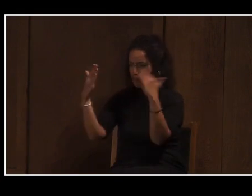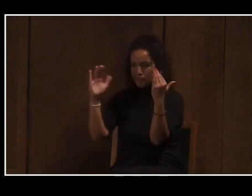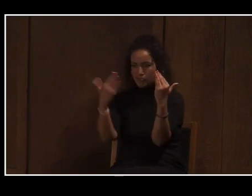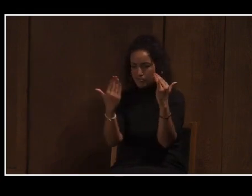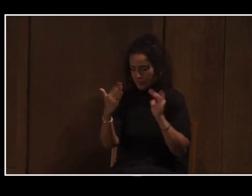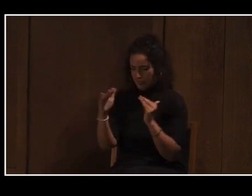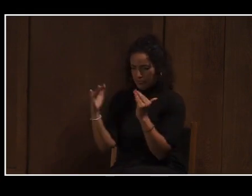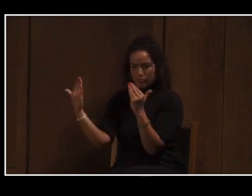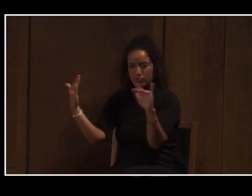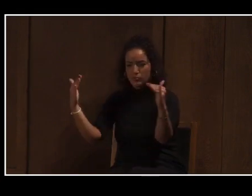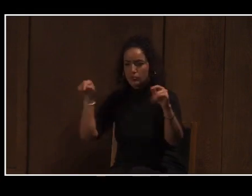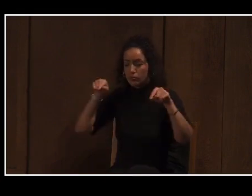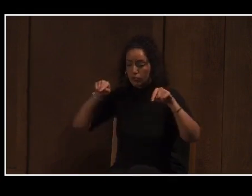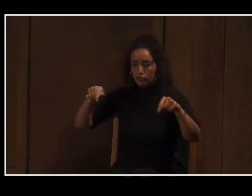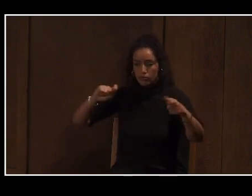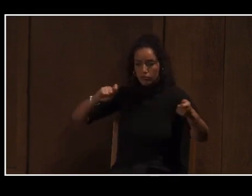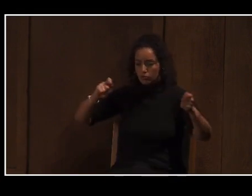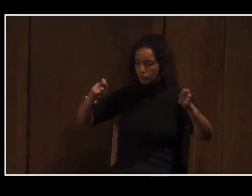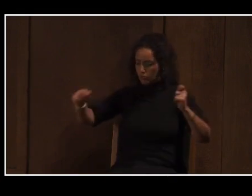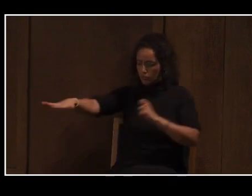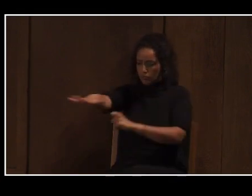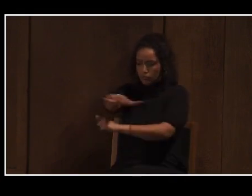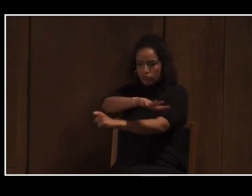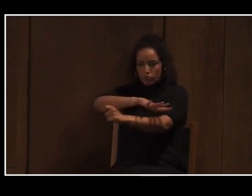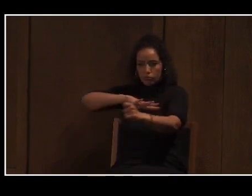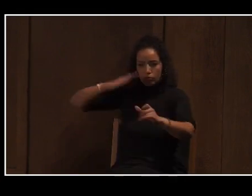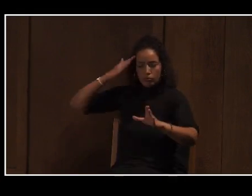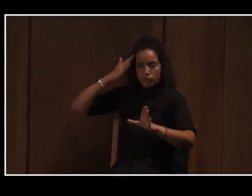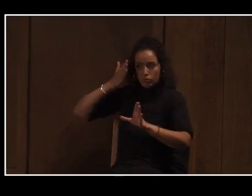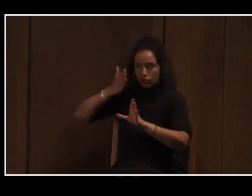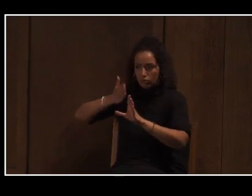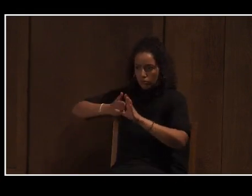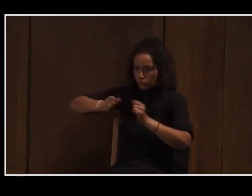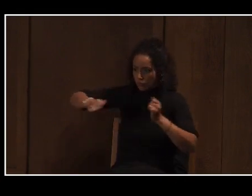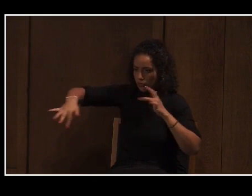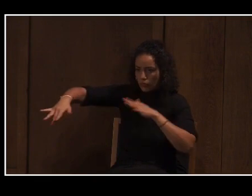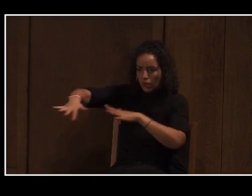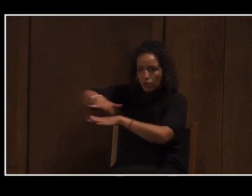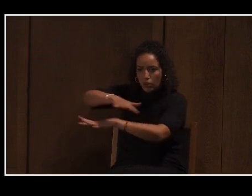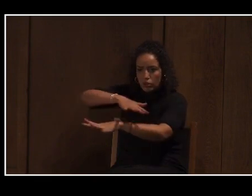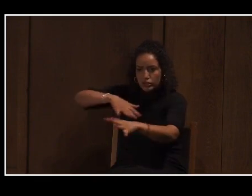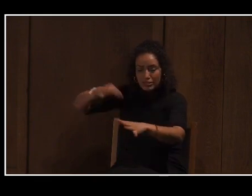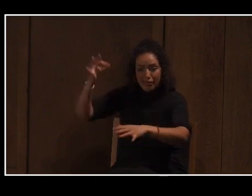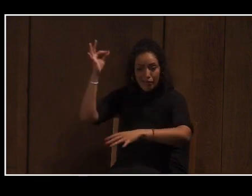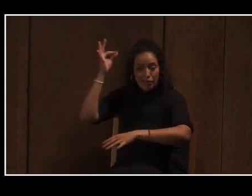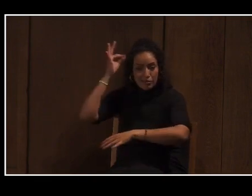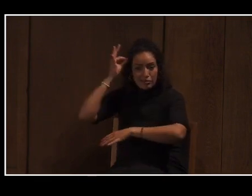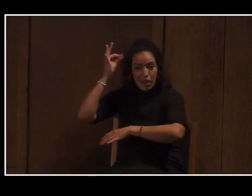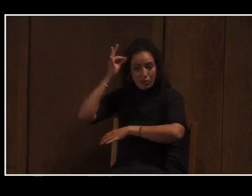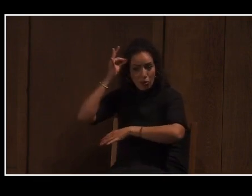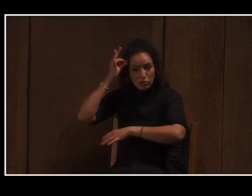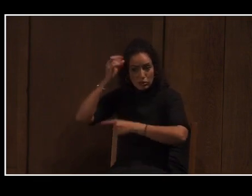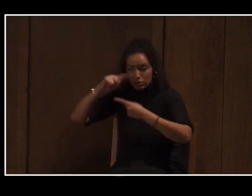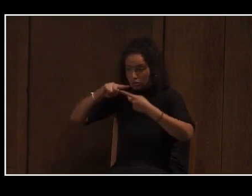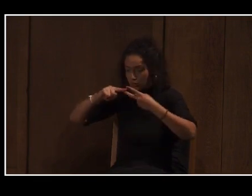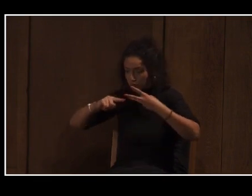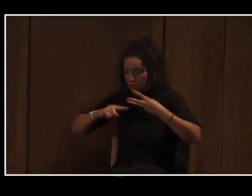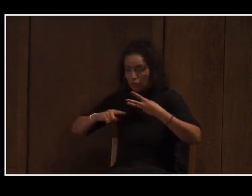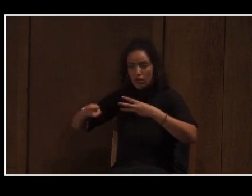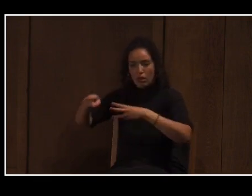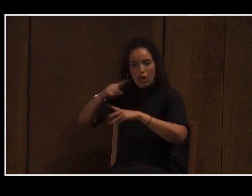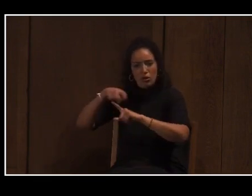site for the psychologies, the psychosis, but also the idea of how we want to